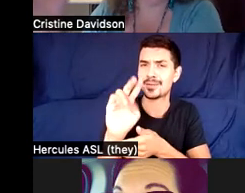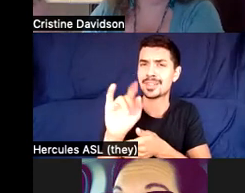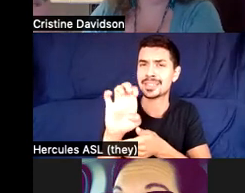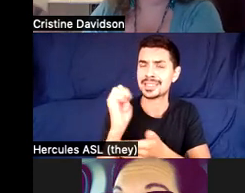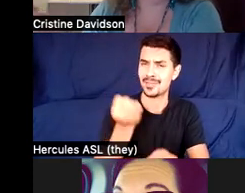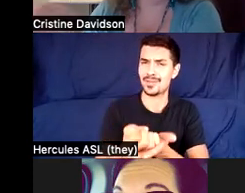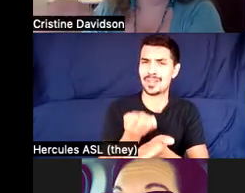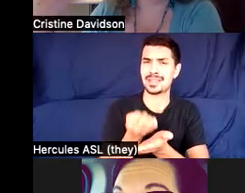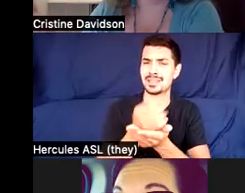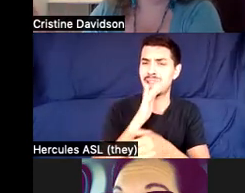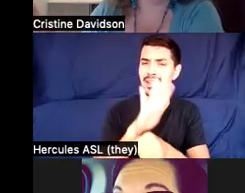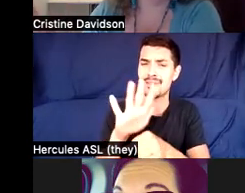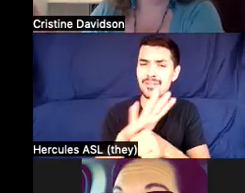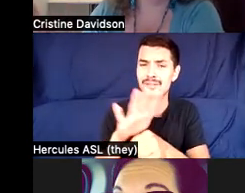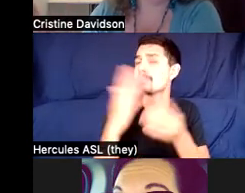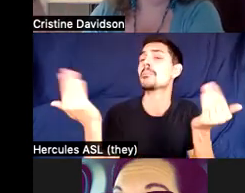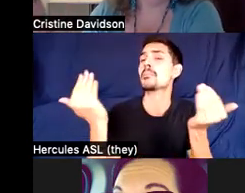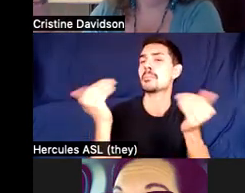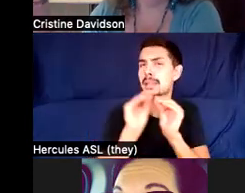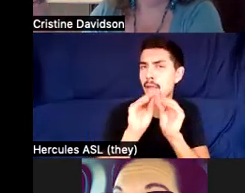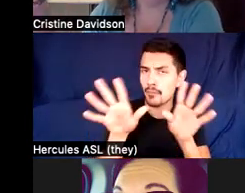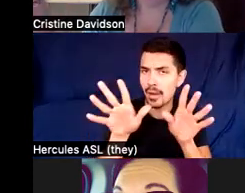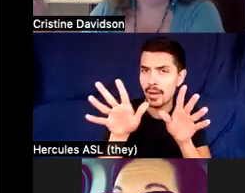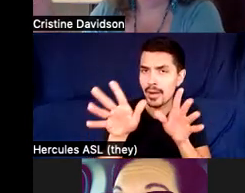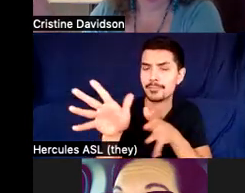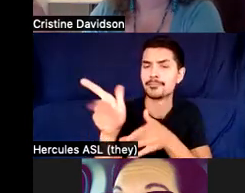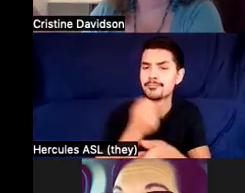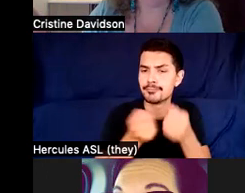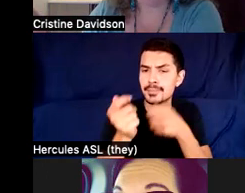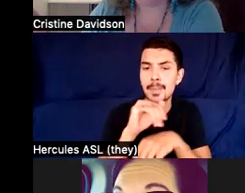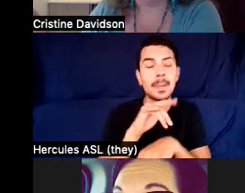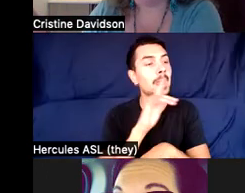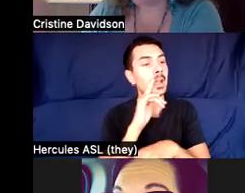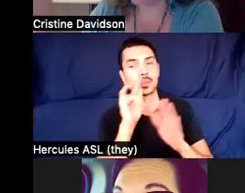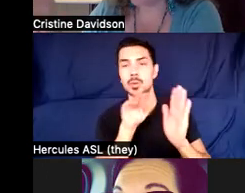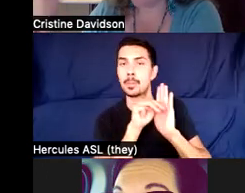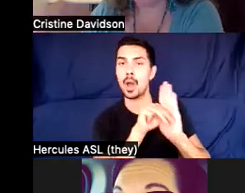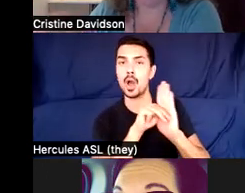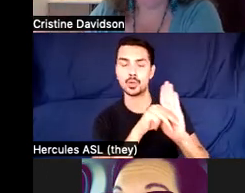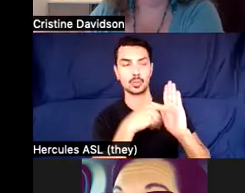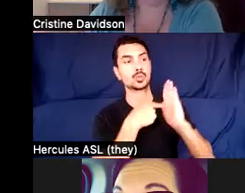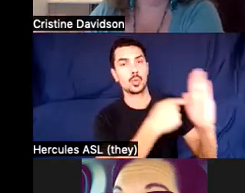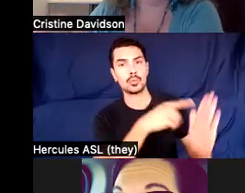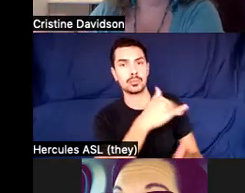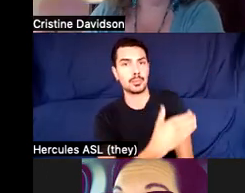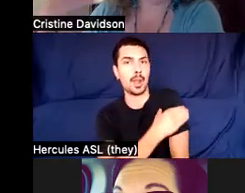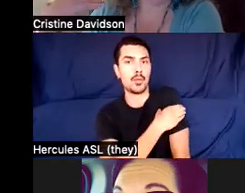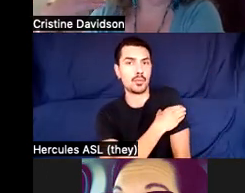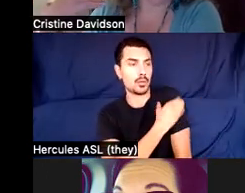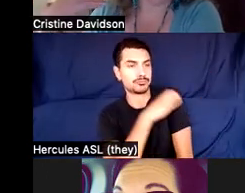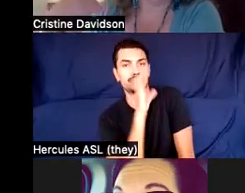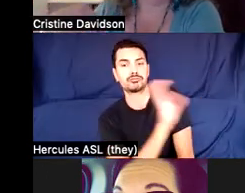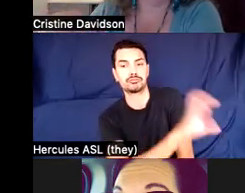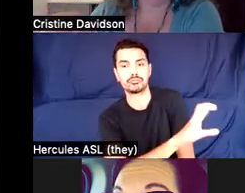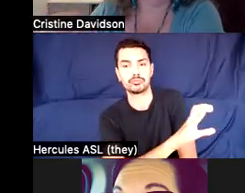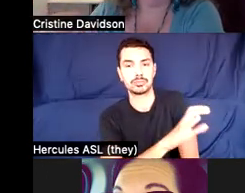them to clarify can be really powerful, right? When so often we're just made to feel invisible and that